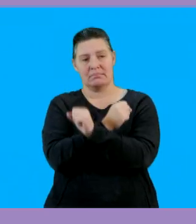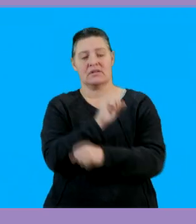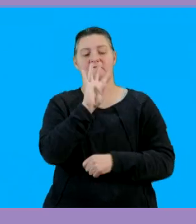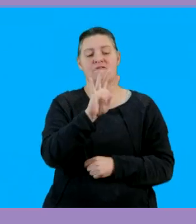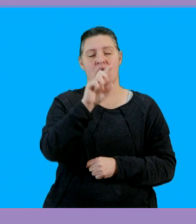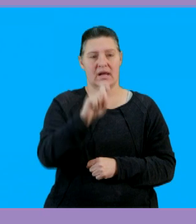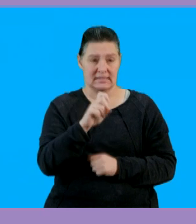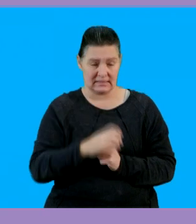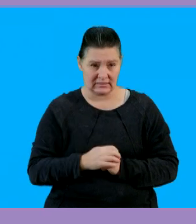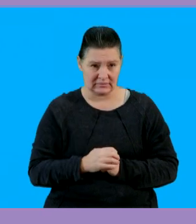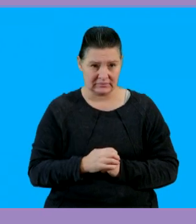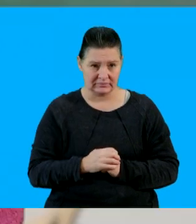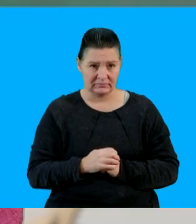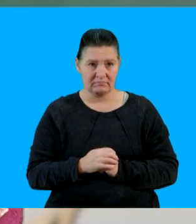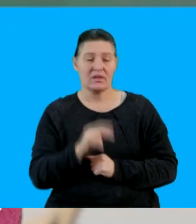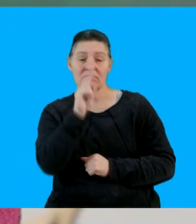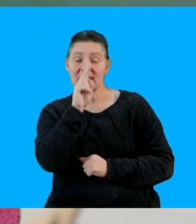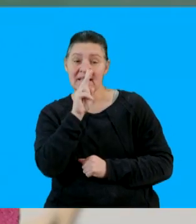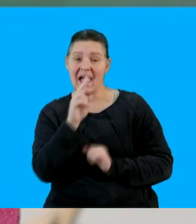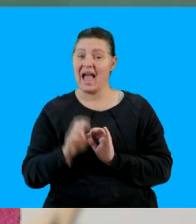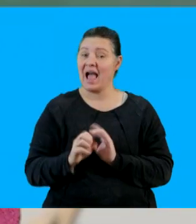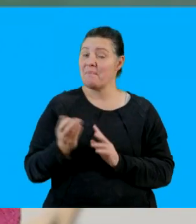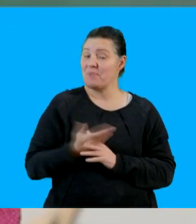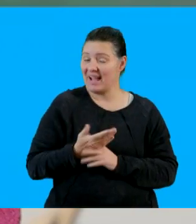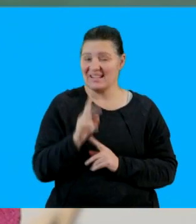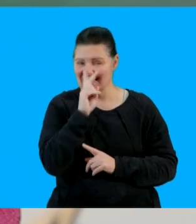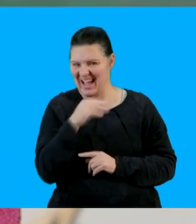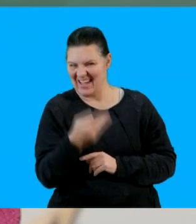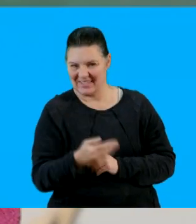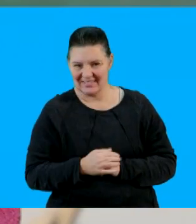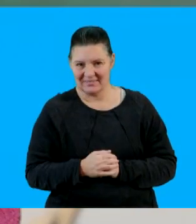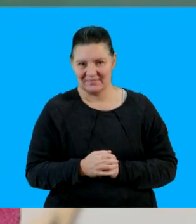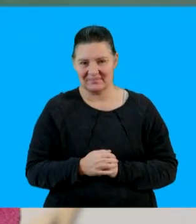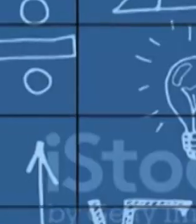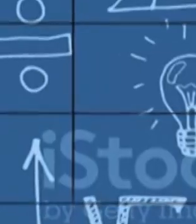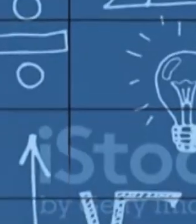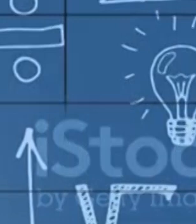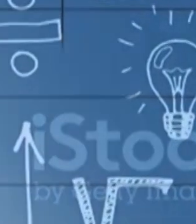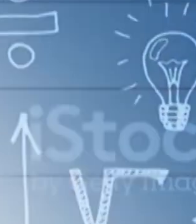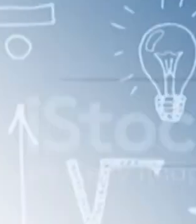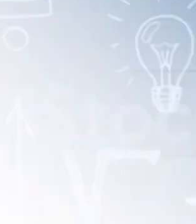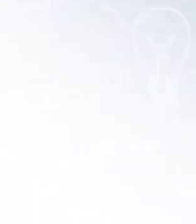by 4x. Let's quickly go to an ad break, and then we'll see you just now.